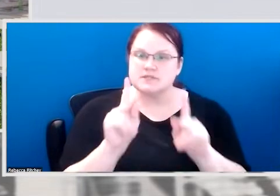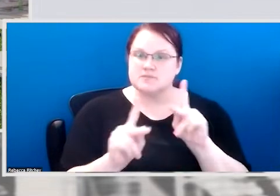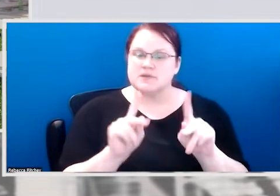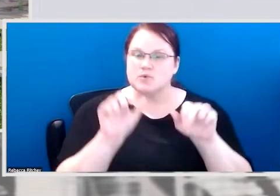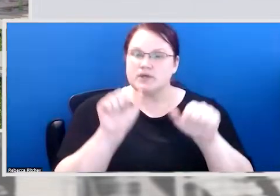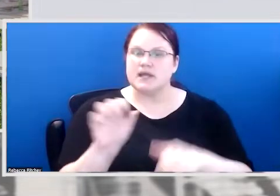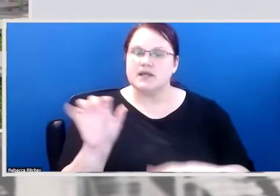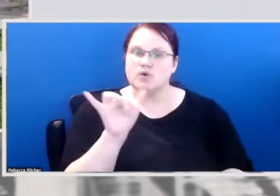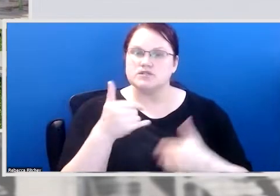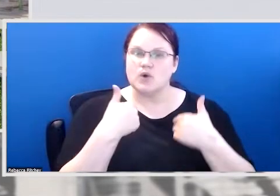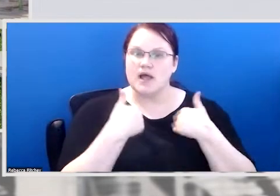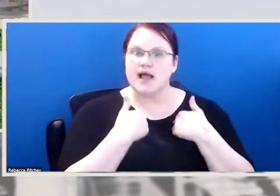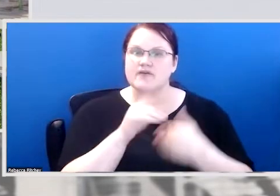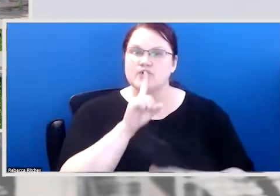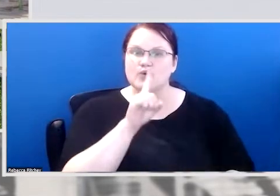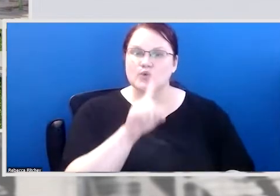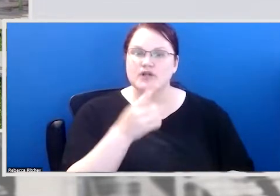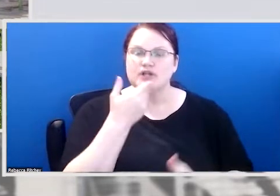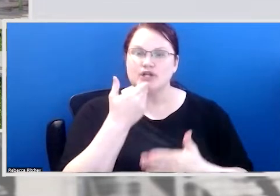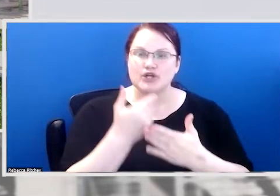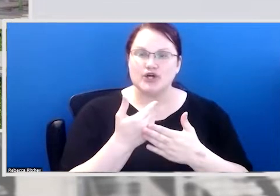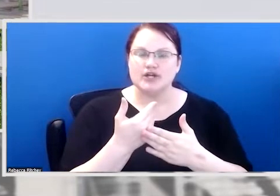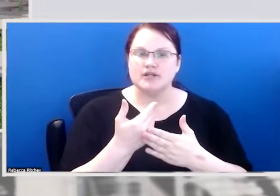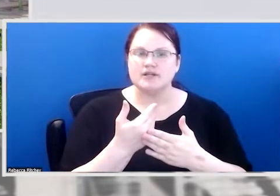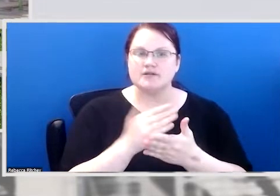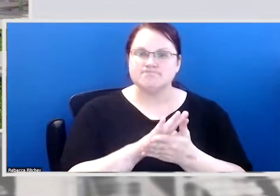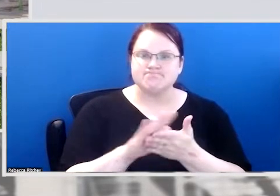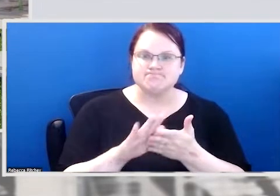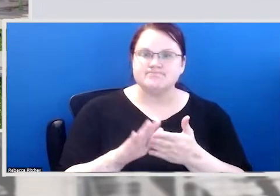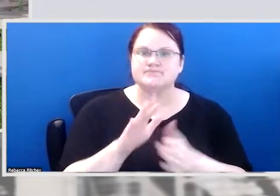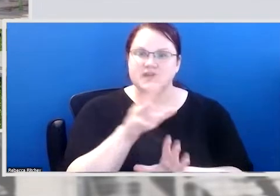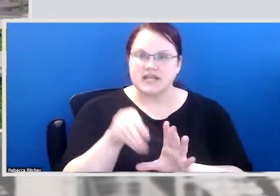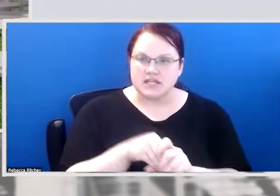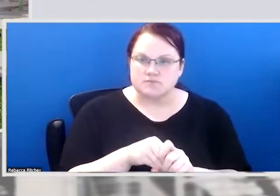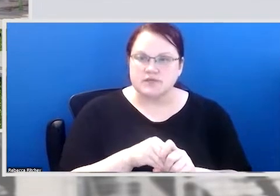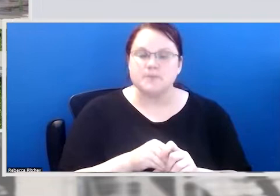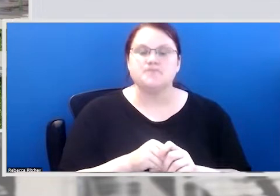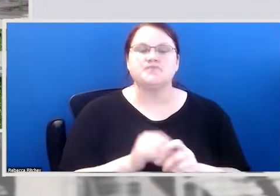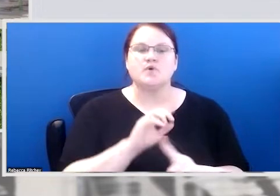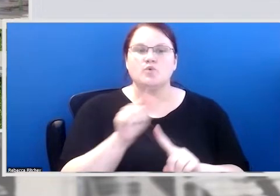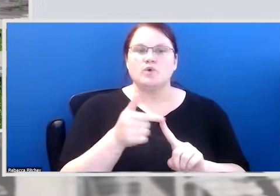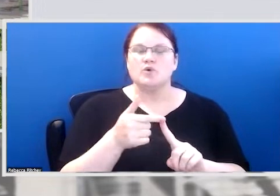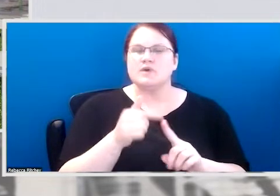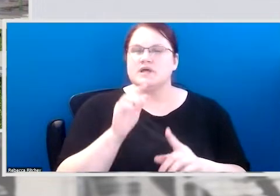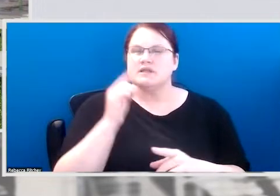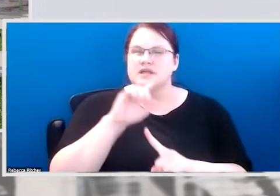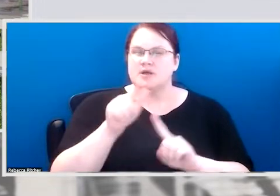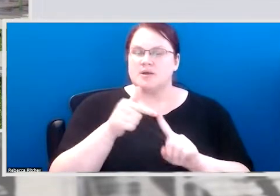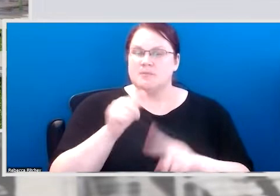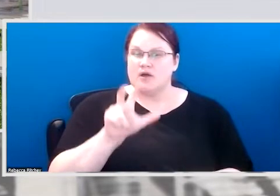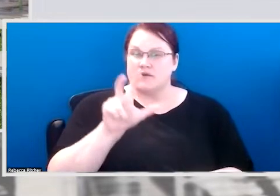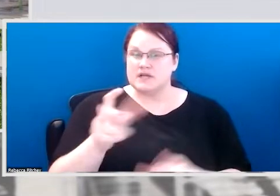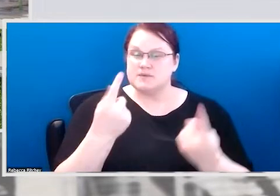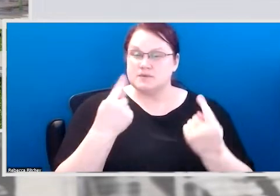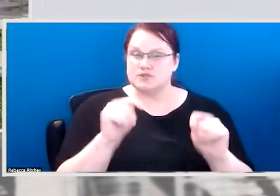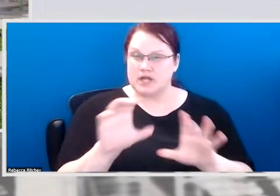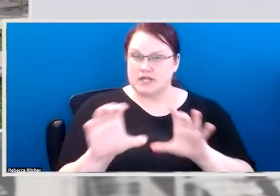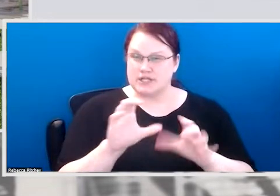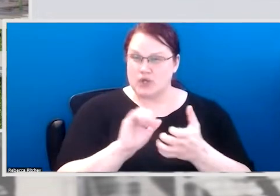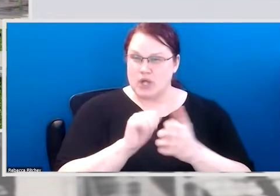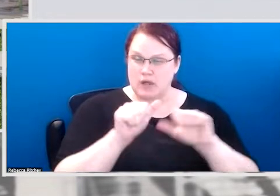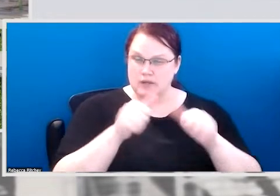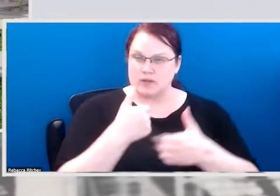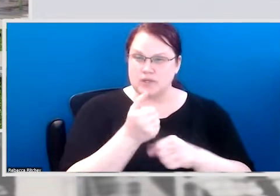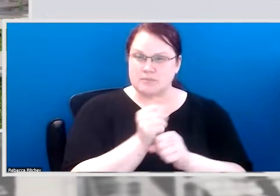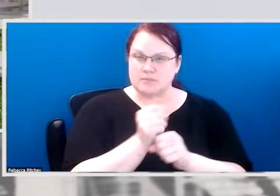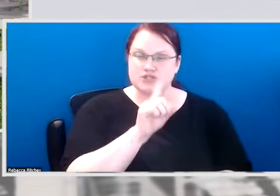also have that really rich engagement. And so when we think about these investments, what we're trying to do is say hey, how can we make sure